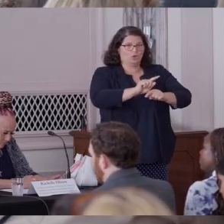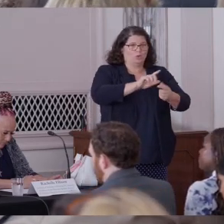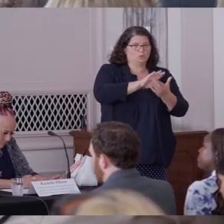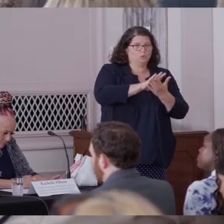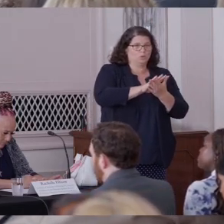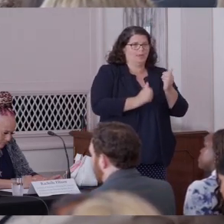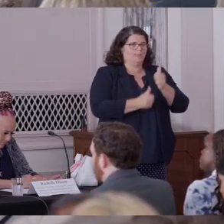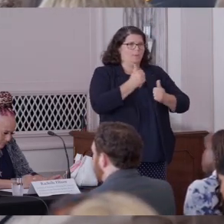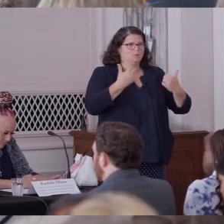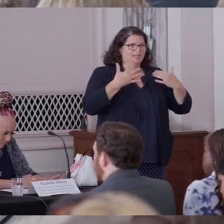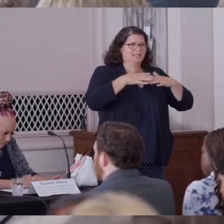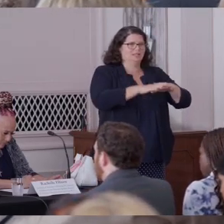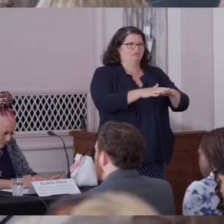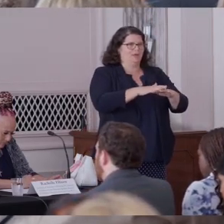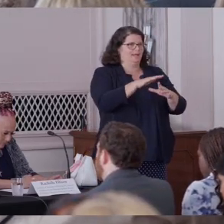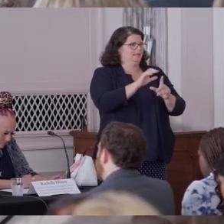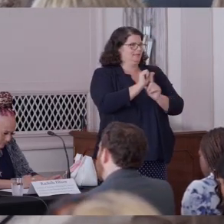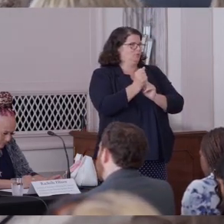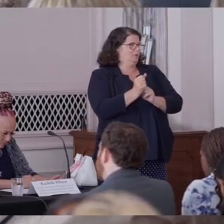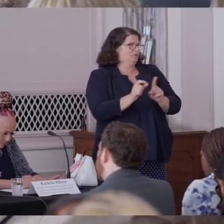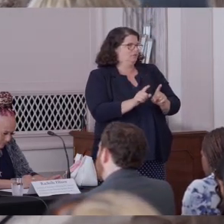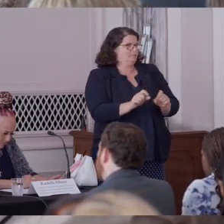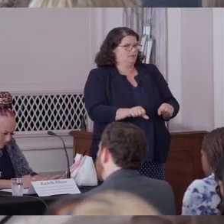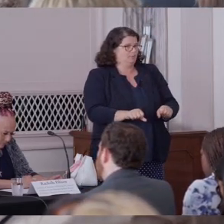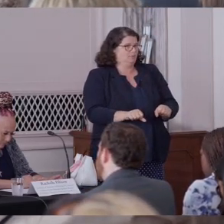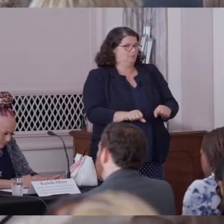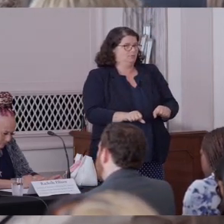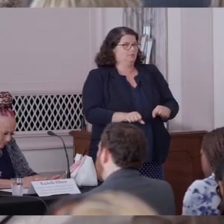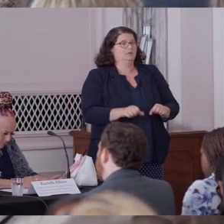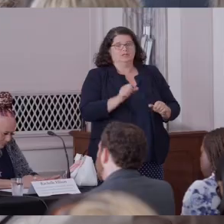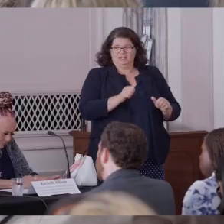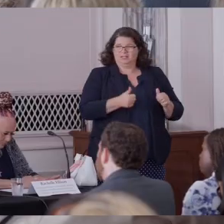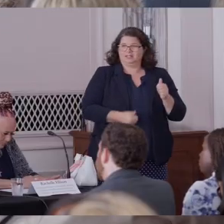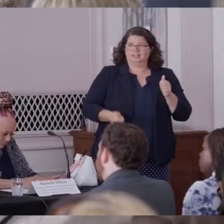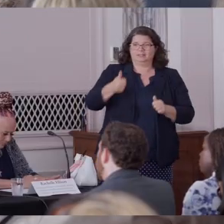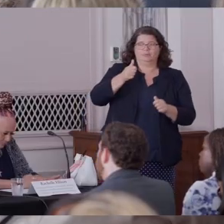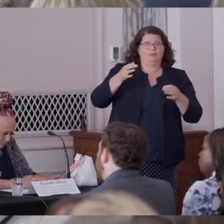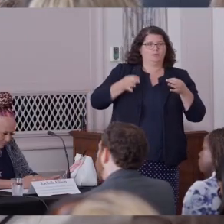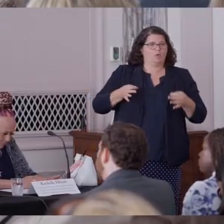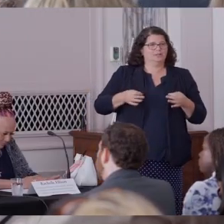integrated setting possible. The Supreme Court said that the warehousing of unjustified